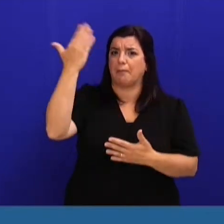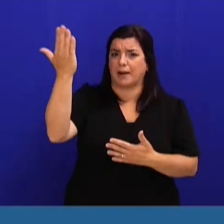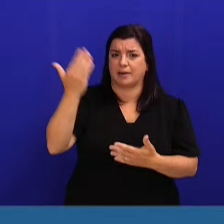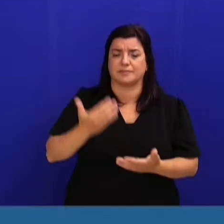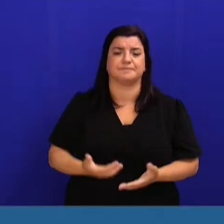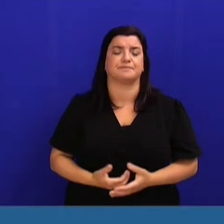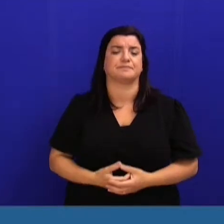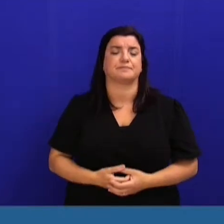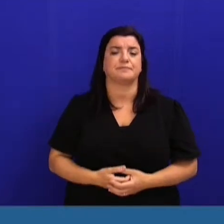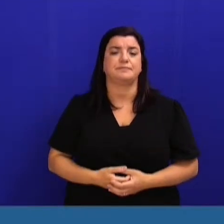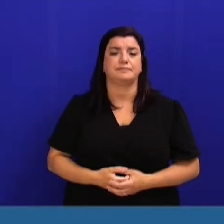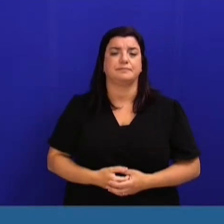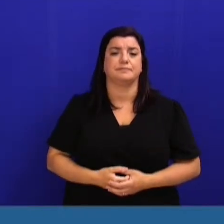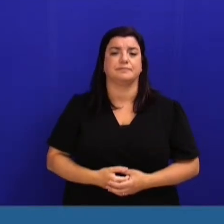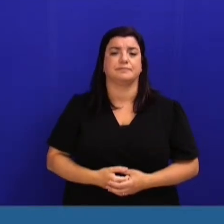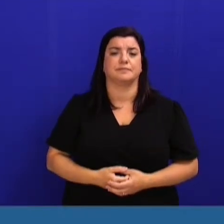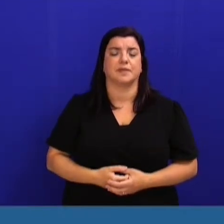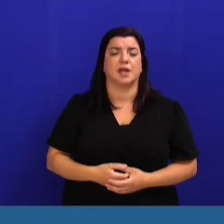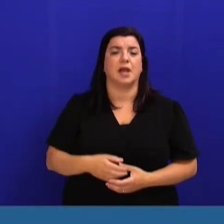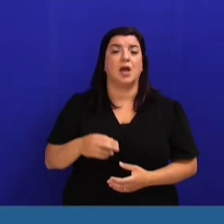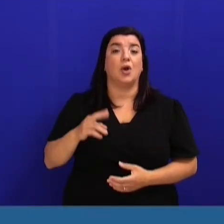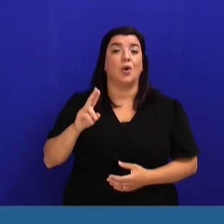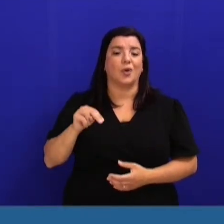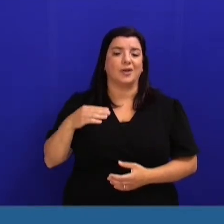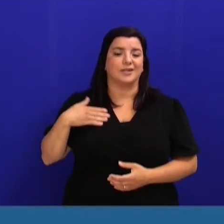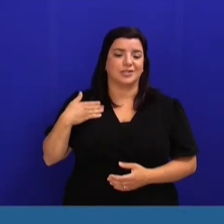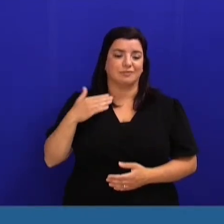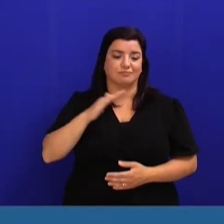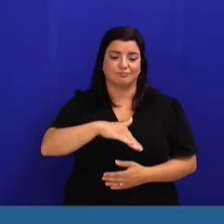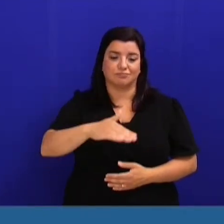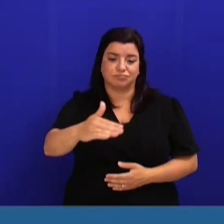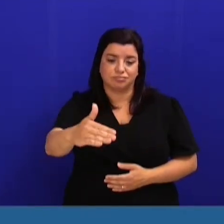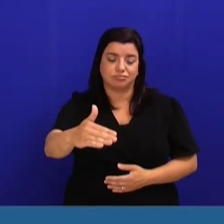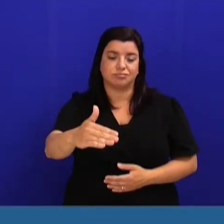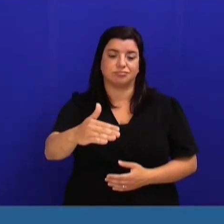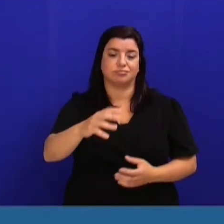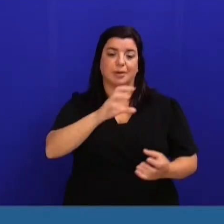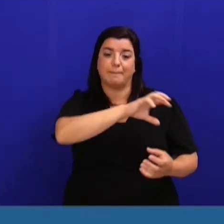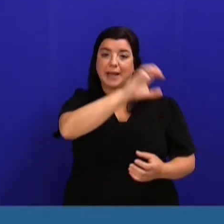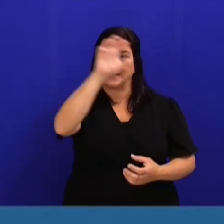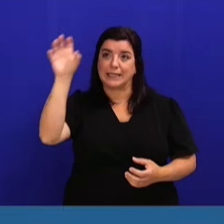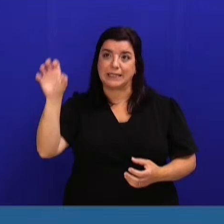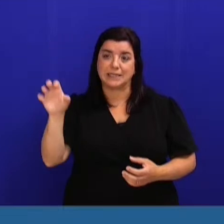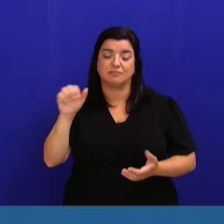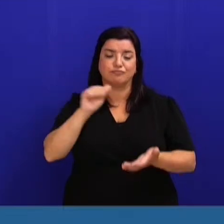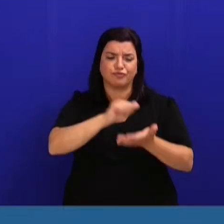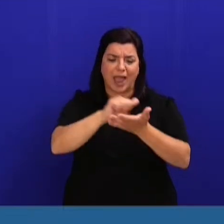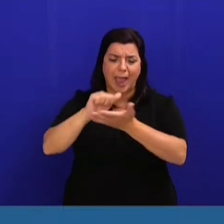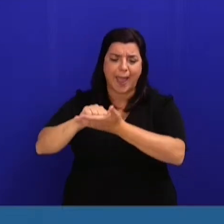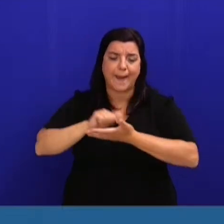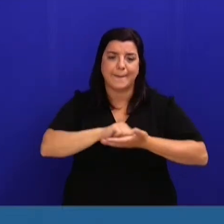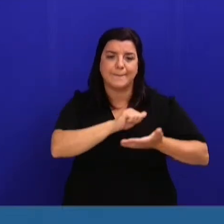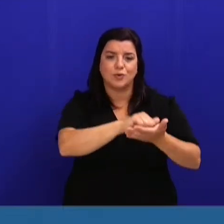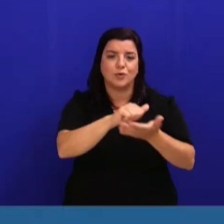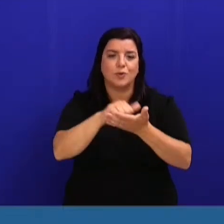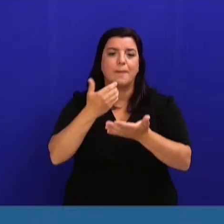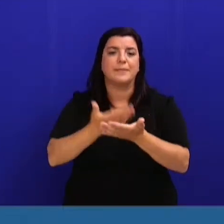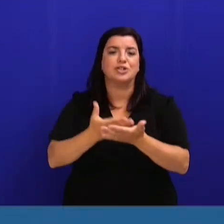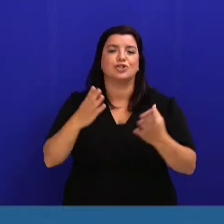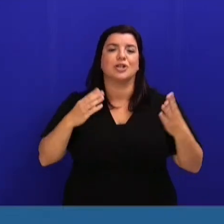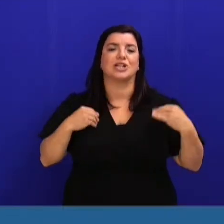nkunu fil-fażi fejn inti ma' diversi pajjiżi nkunu qegħdin ukoll narfu ċertifikati ta' ħaddieħor ukoll. One news.